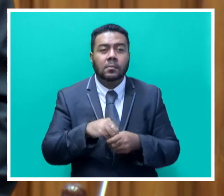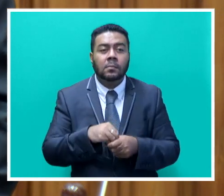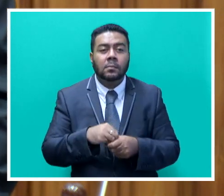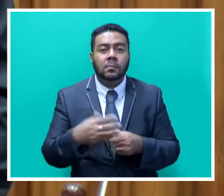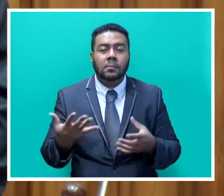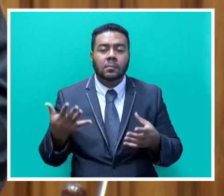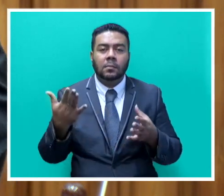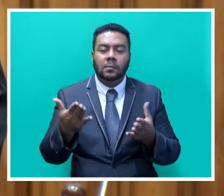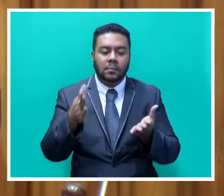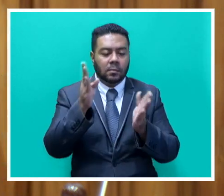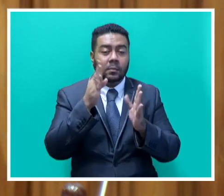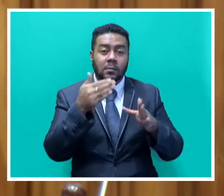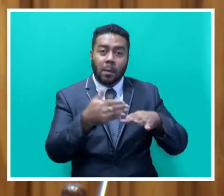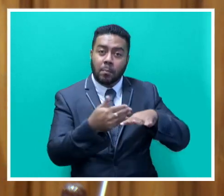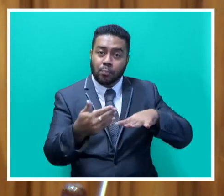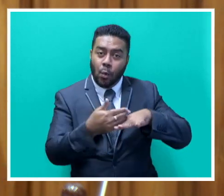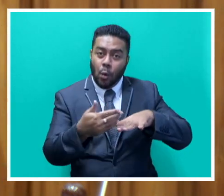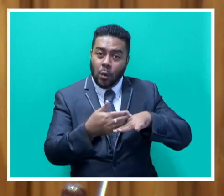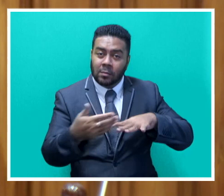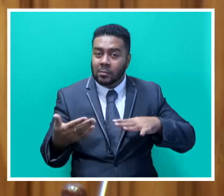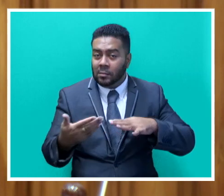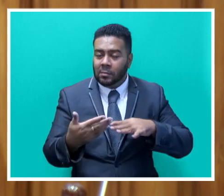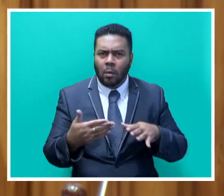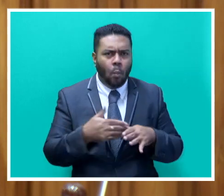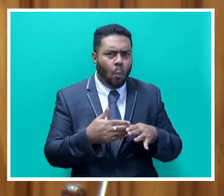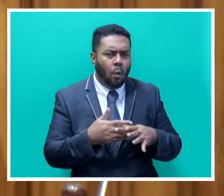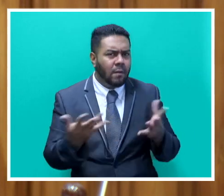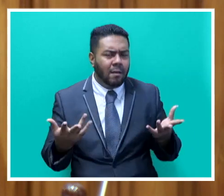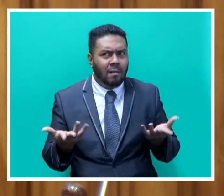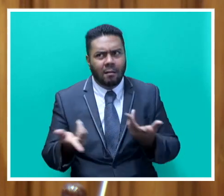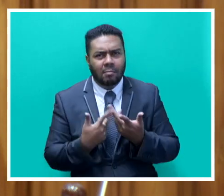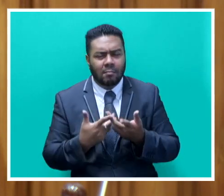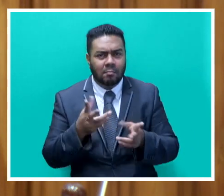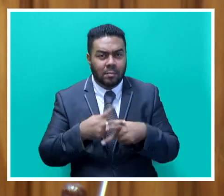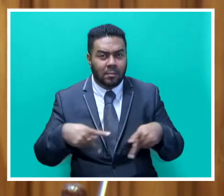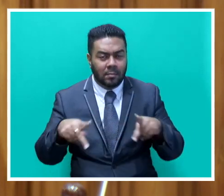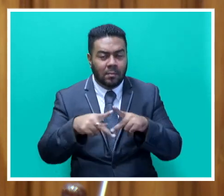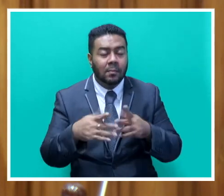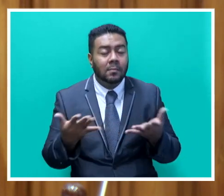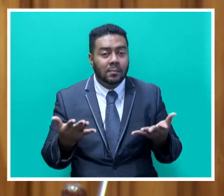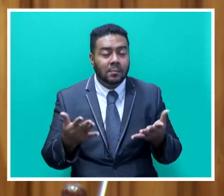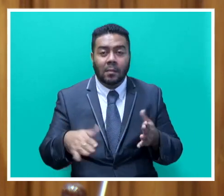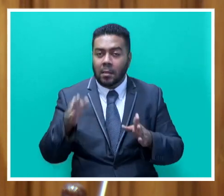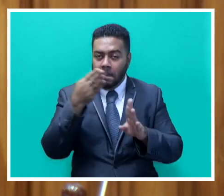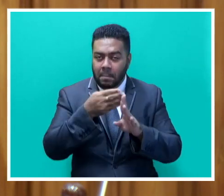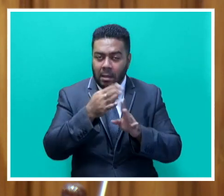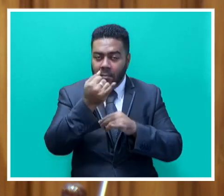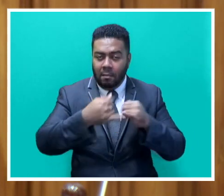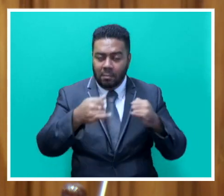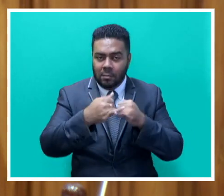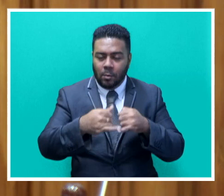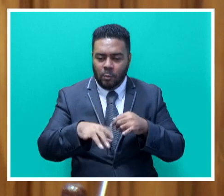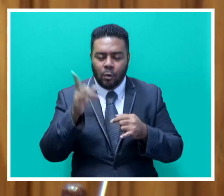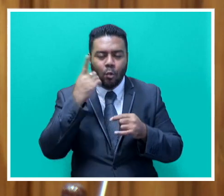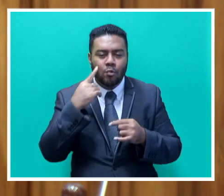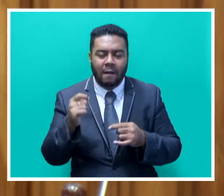of entry, while at the same time fine-tuning their response plans that cover for the main islands as well as the small island